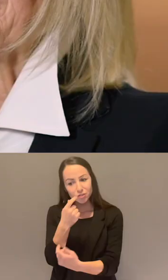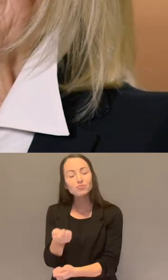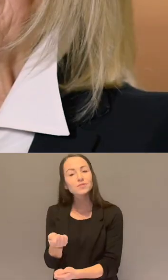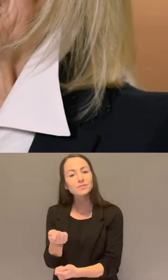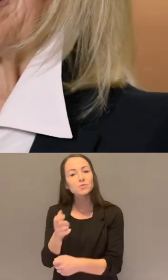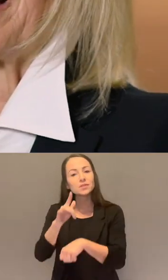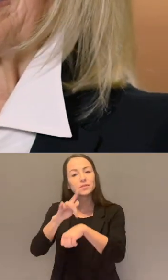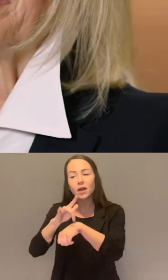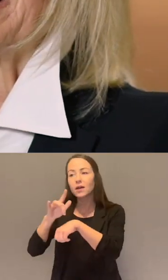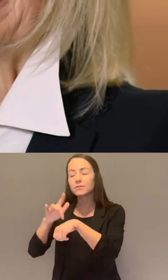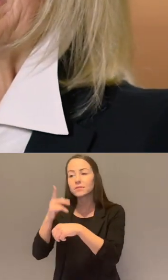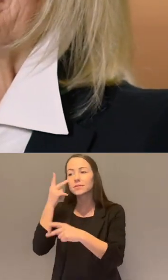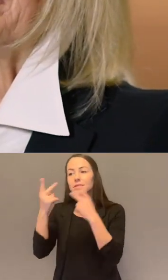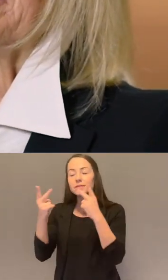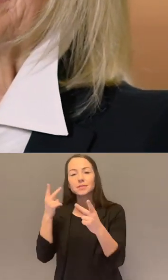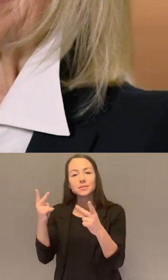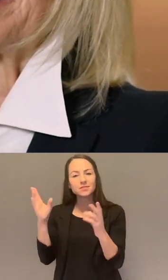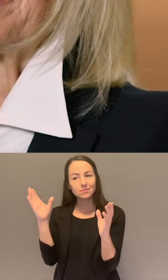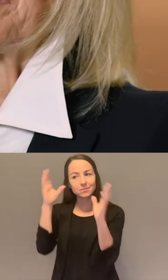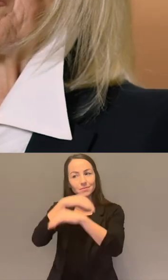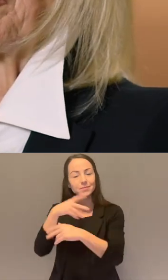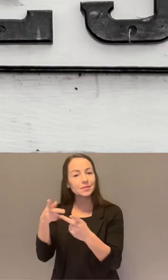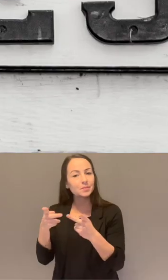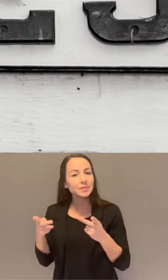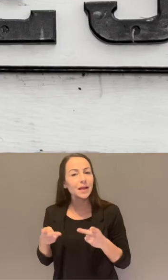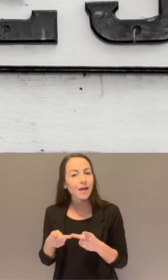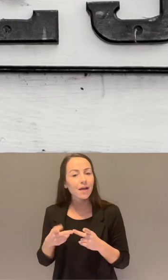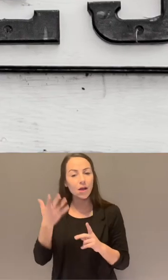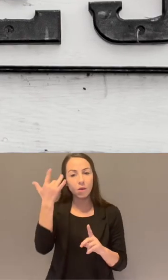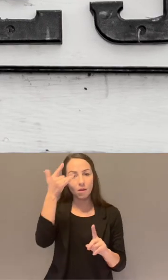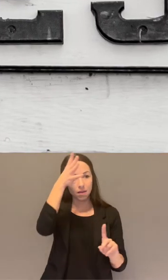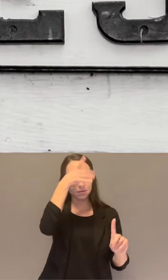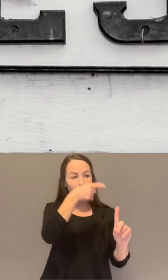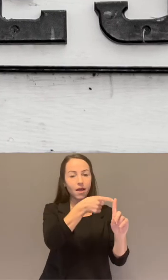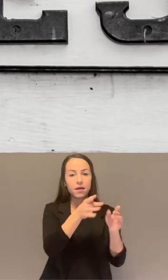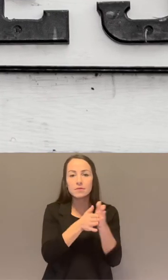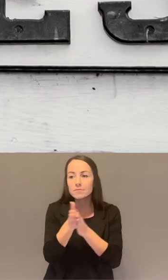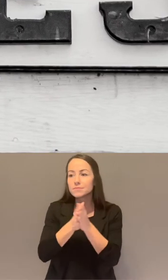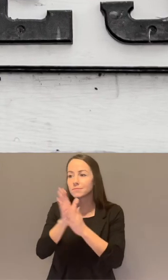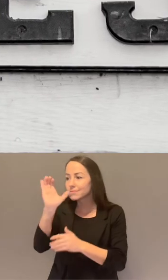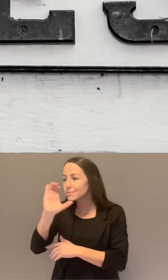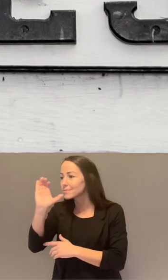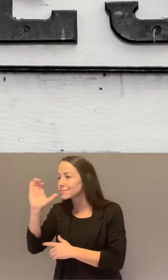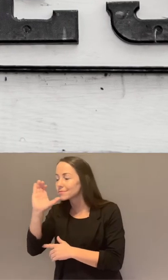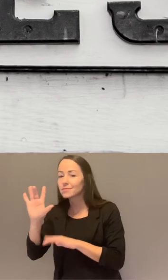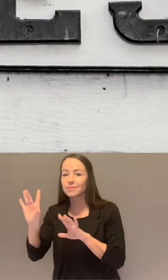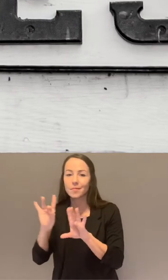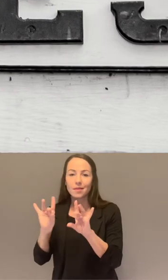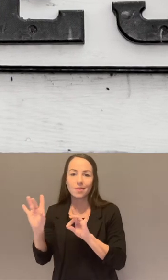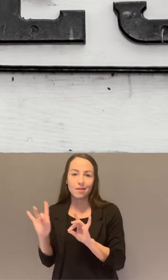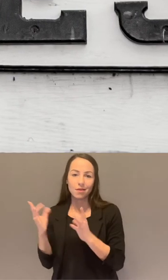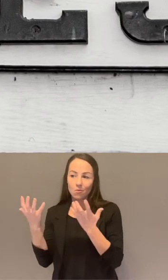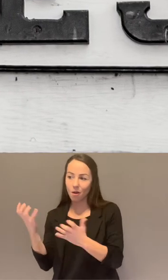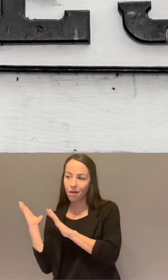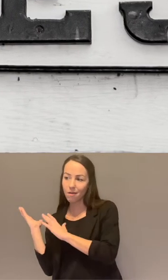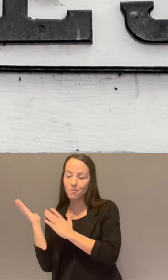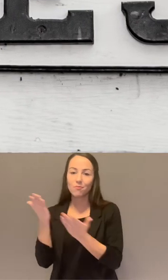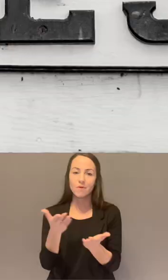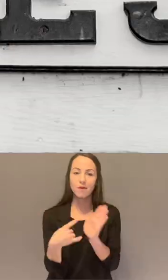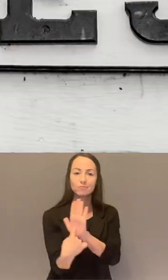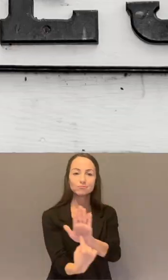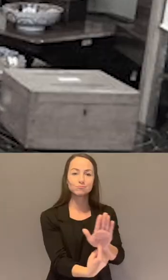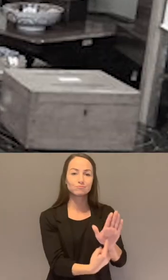interesting. We went a lot of places that normal tours wouldn't go because he just was a sleuth and he was always looking for